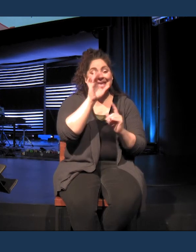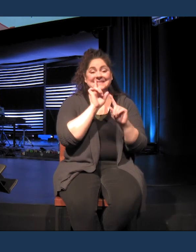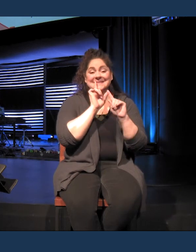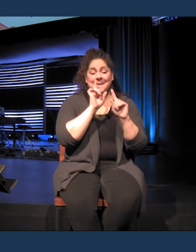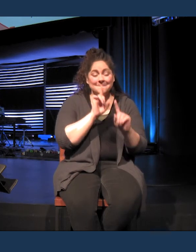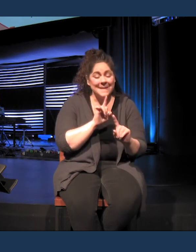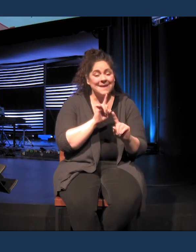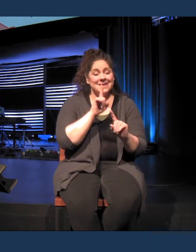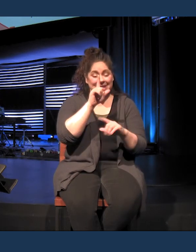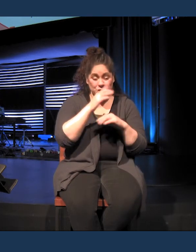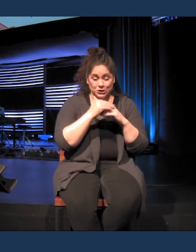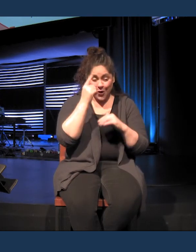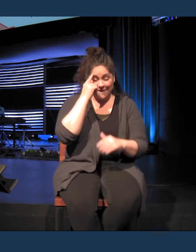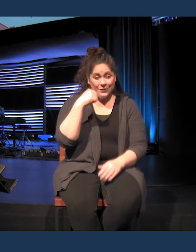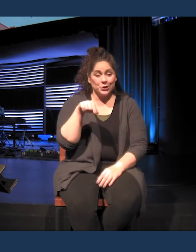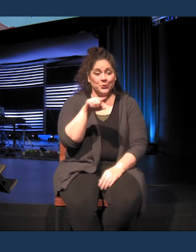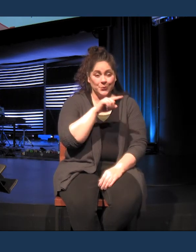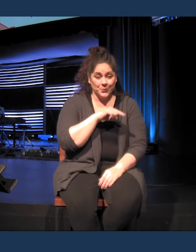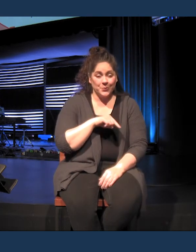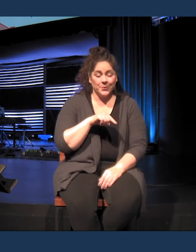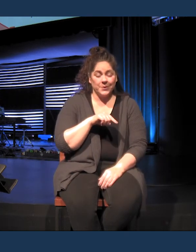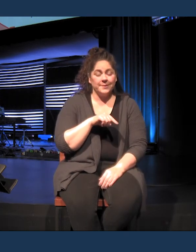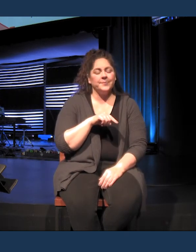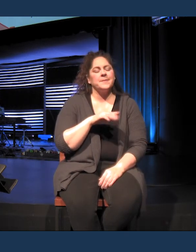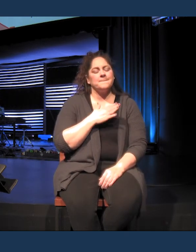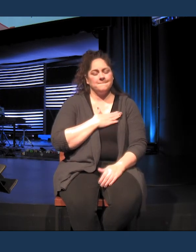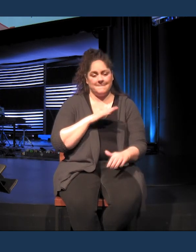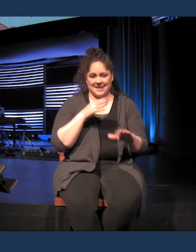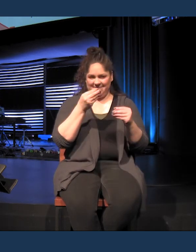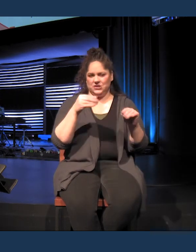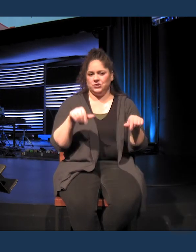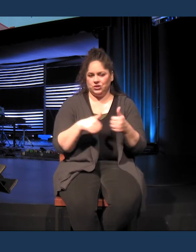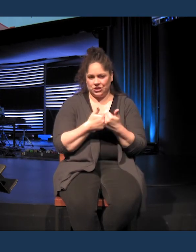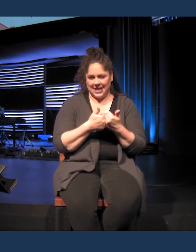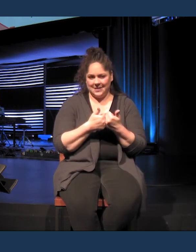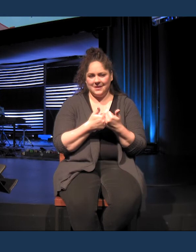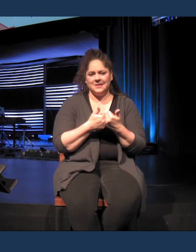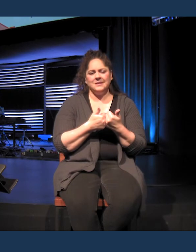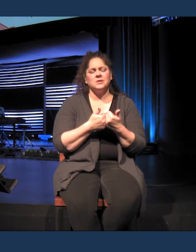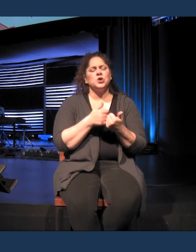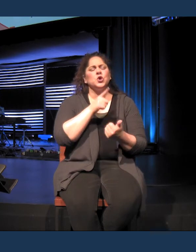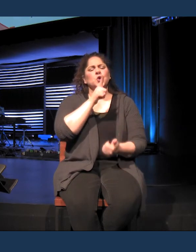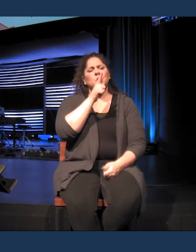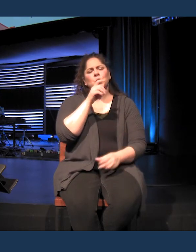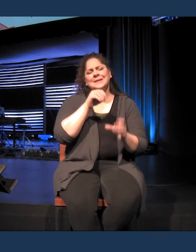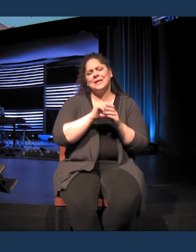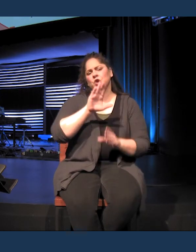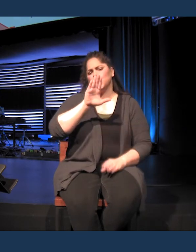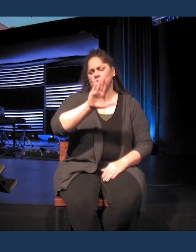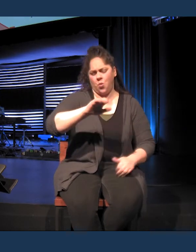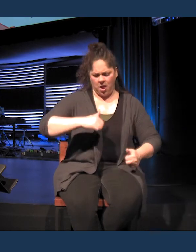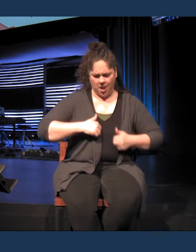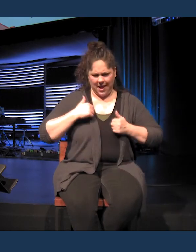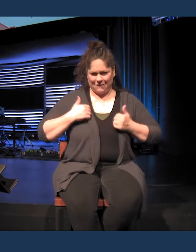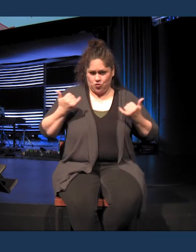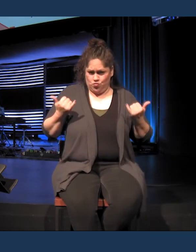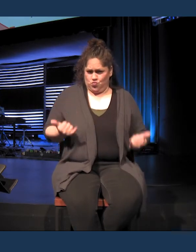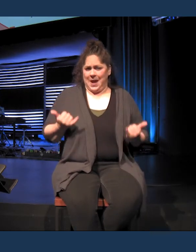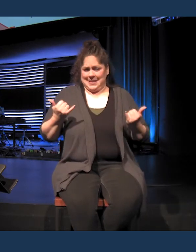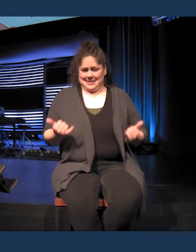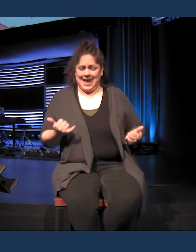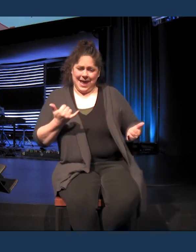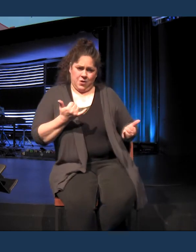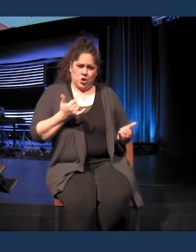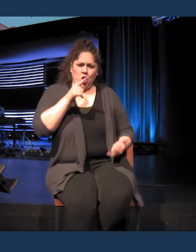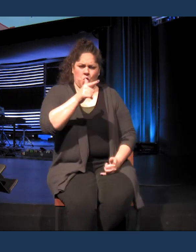you. And so my challenge to us is this: who is in your life right now who is not